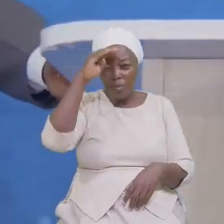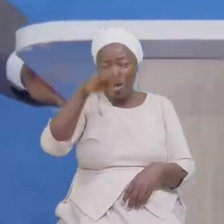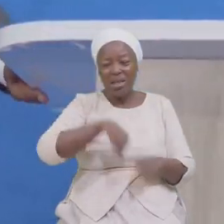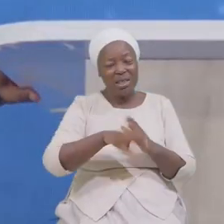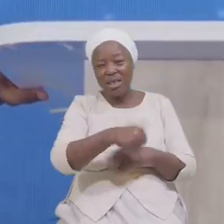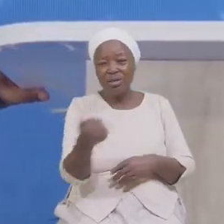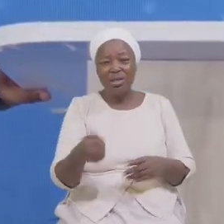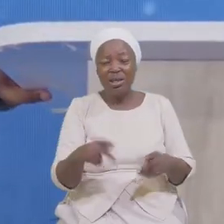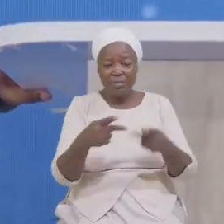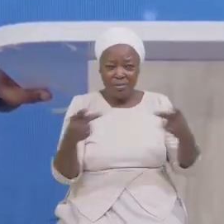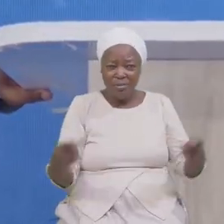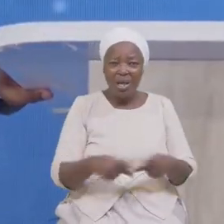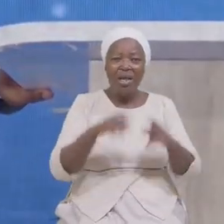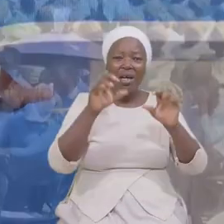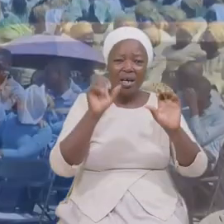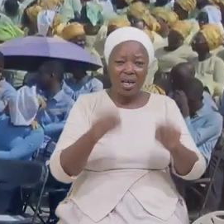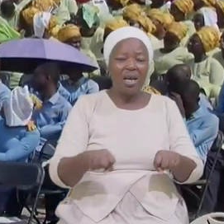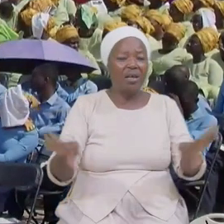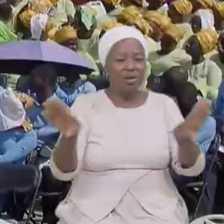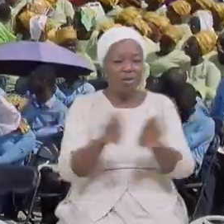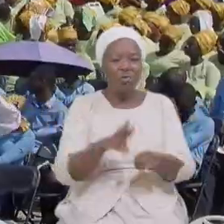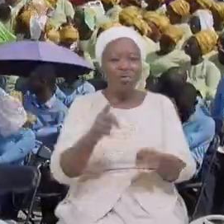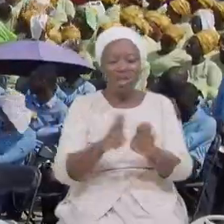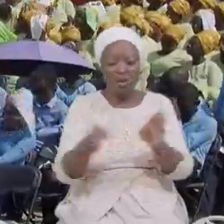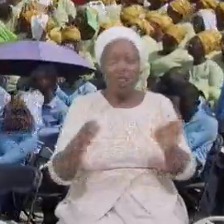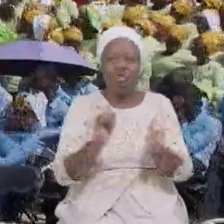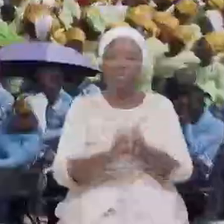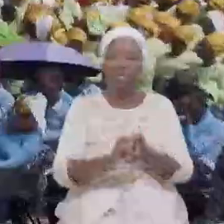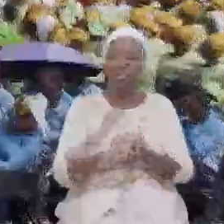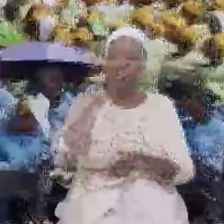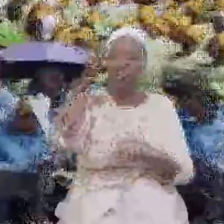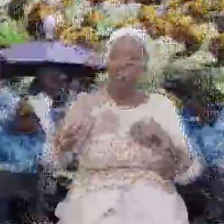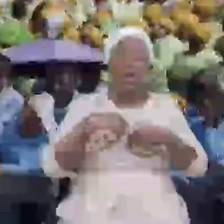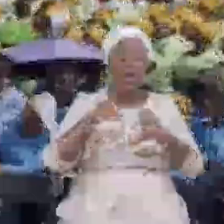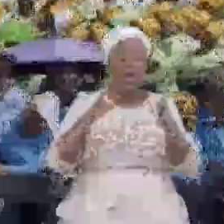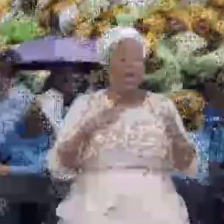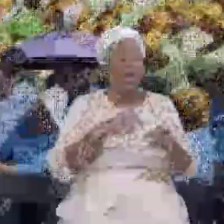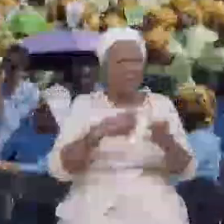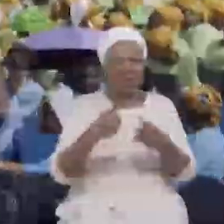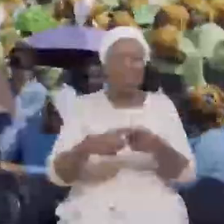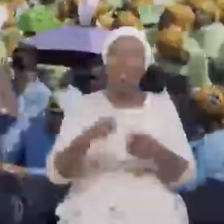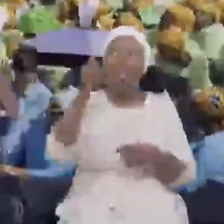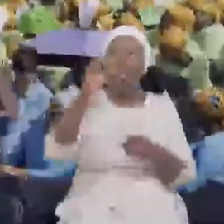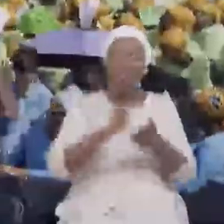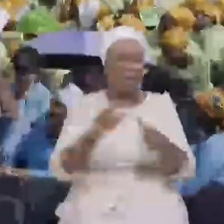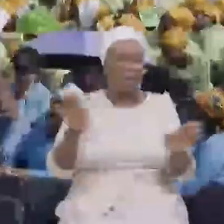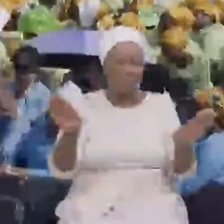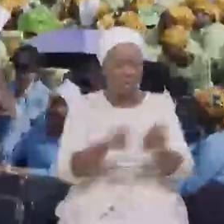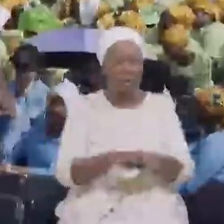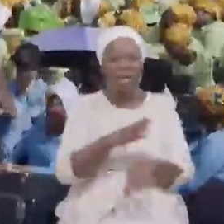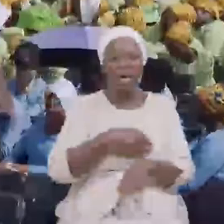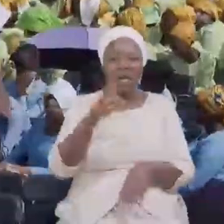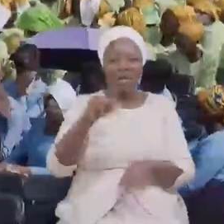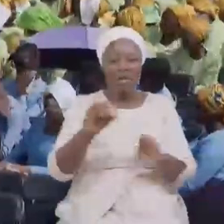can shut the door that is open. Then he said, he that shutteth and no man openeth.